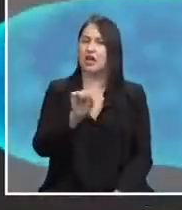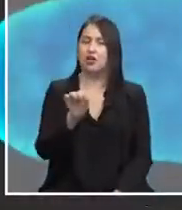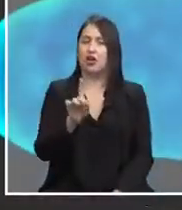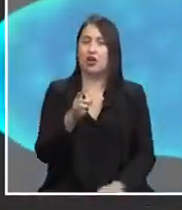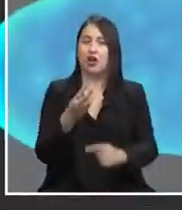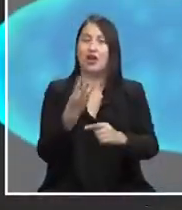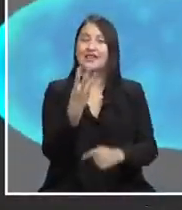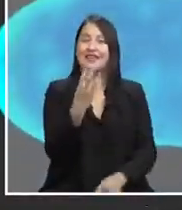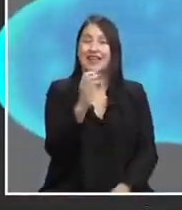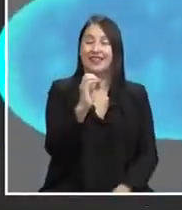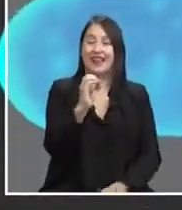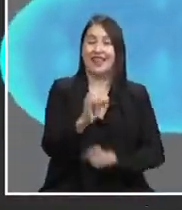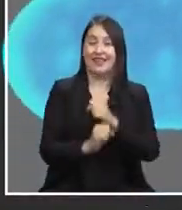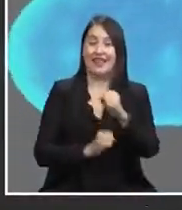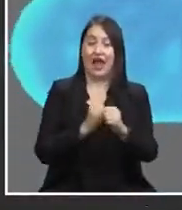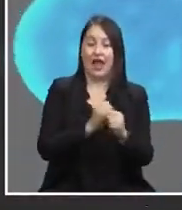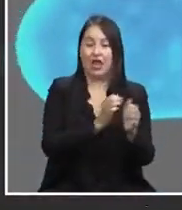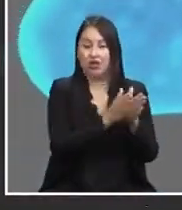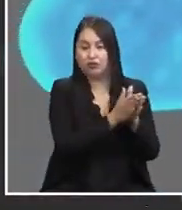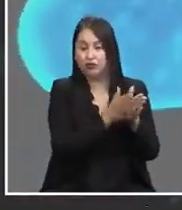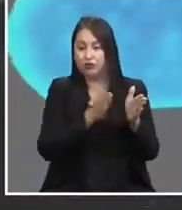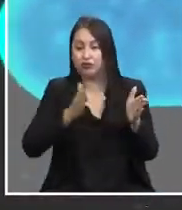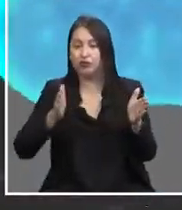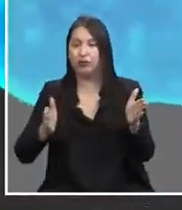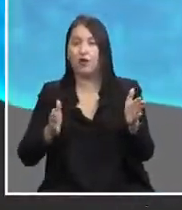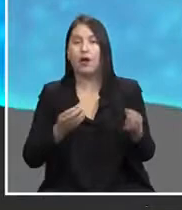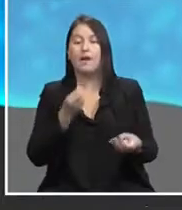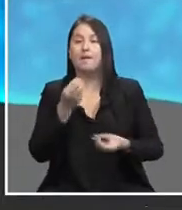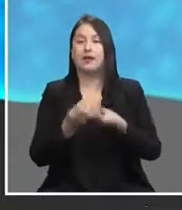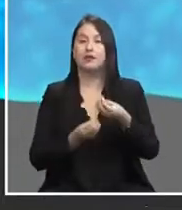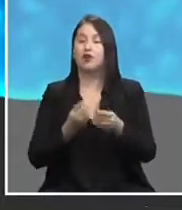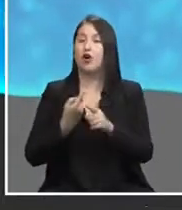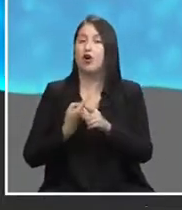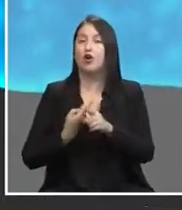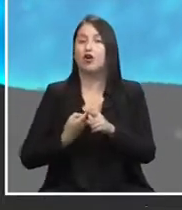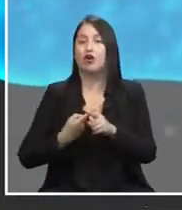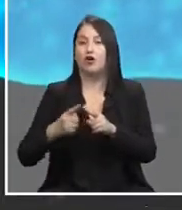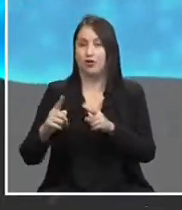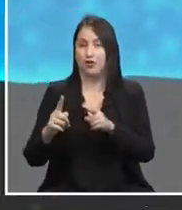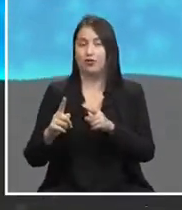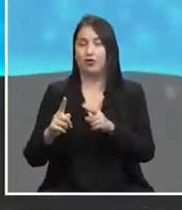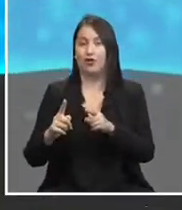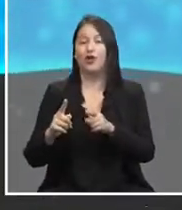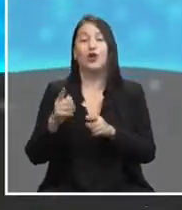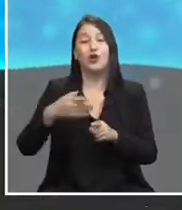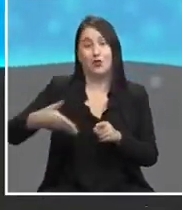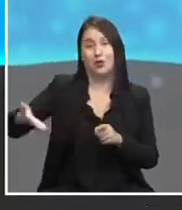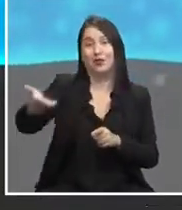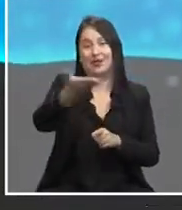another phenomenon occurred, and you know it. This is the one of